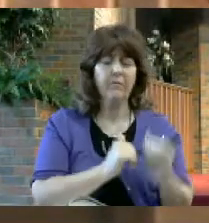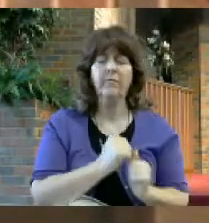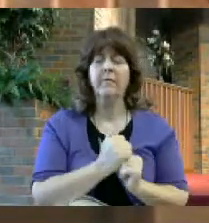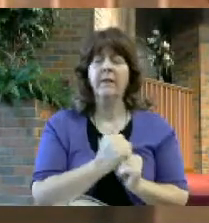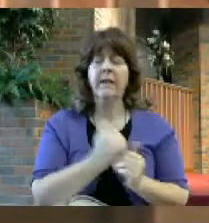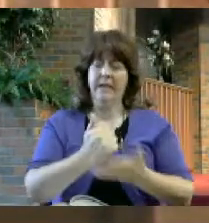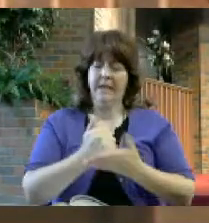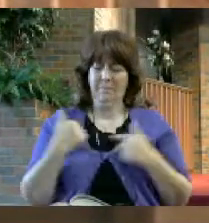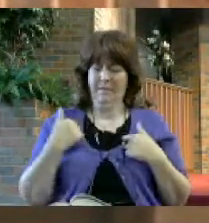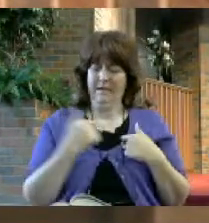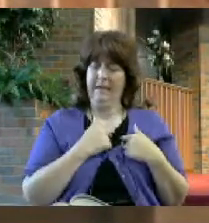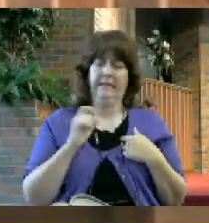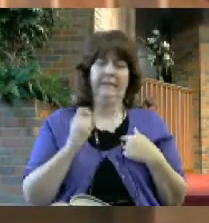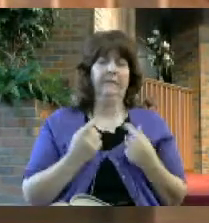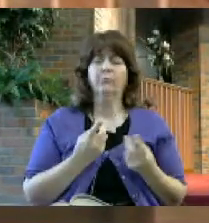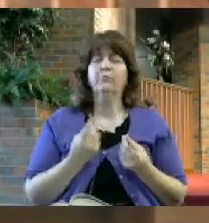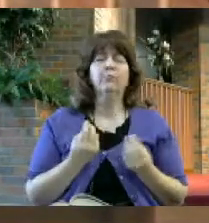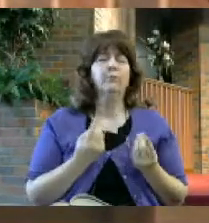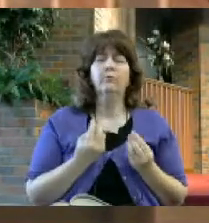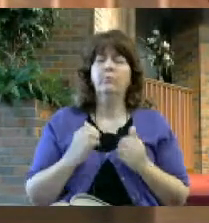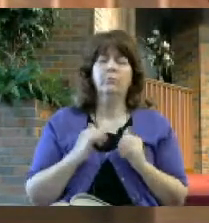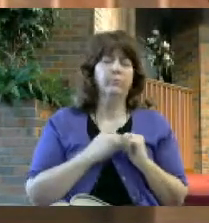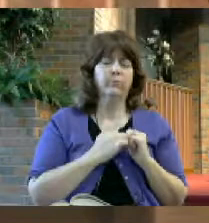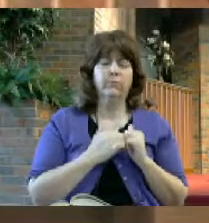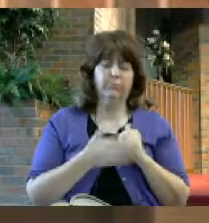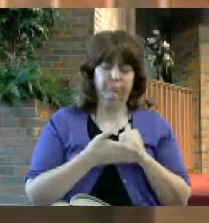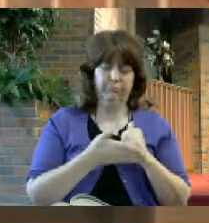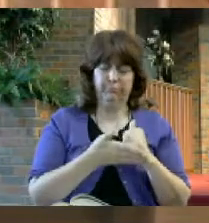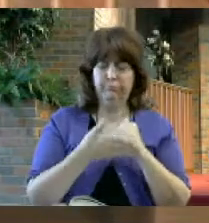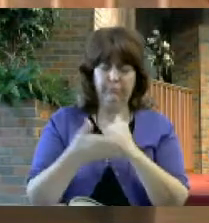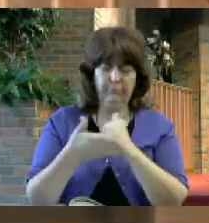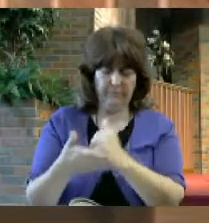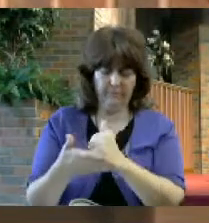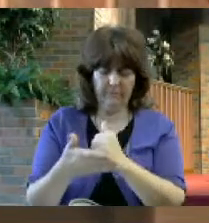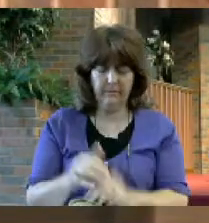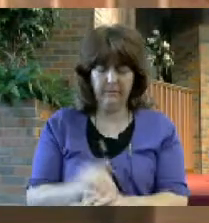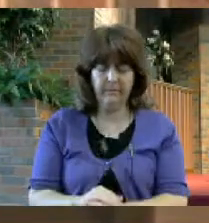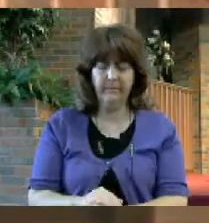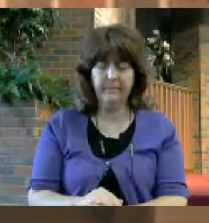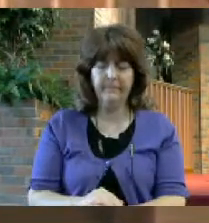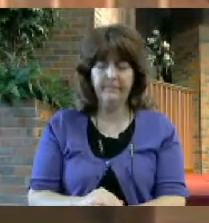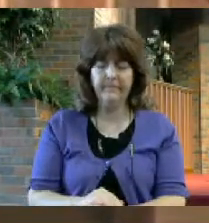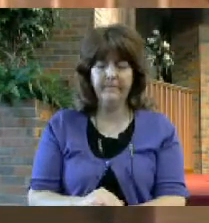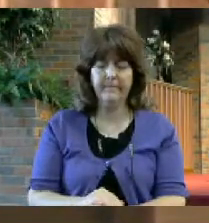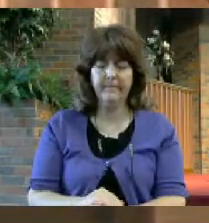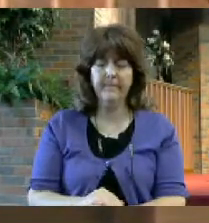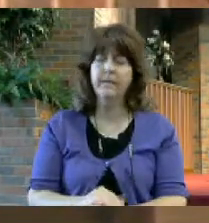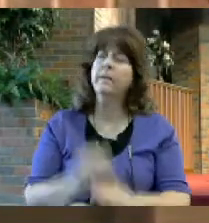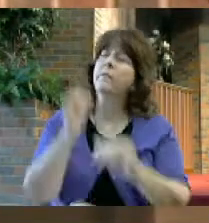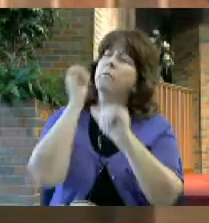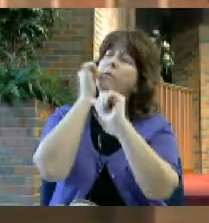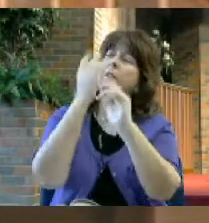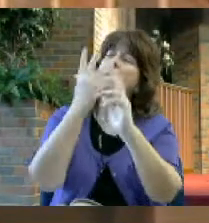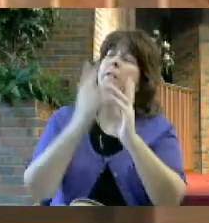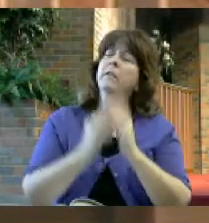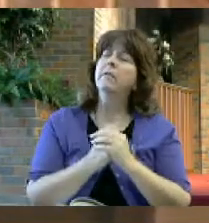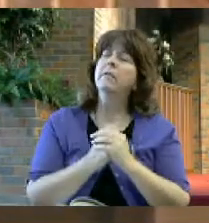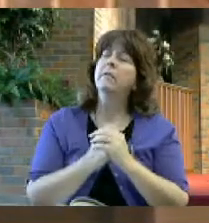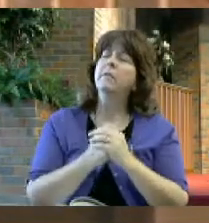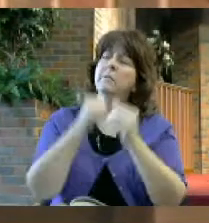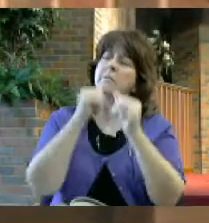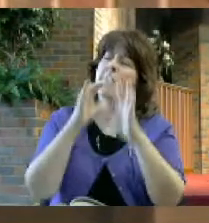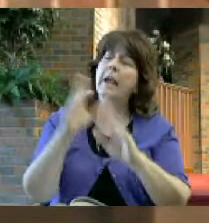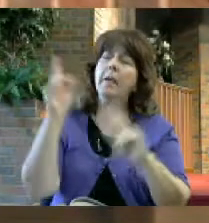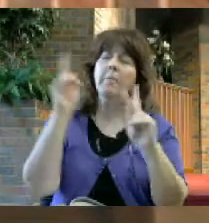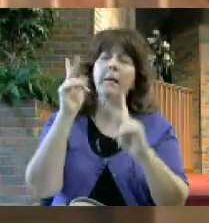this work. And Father, we ask that you bless those who are away from us because of